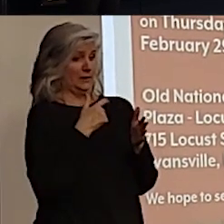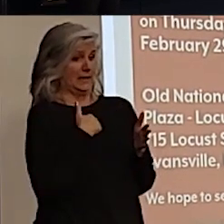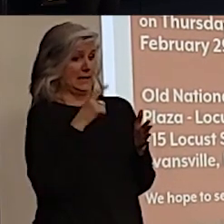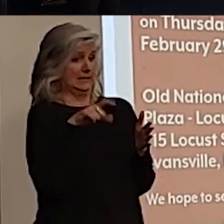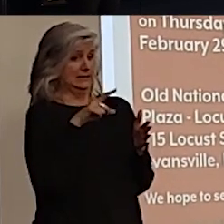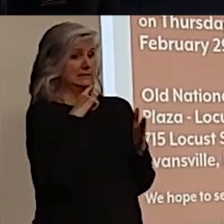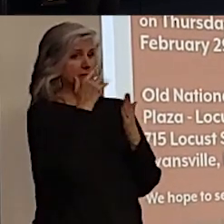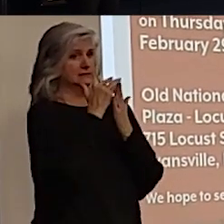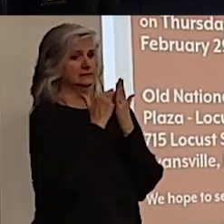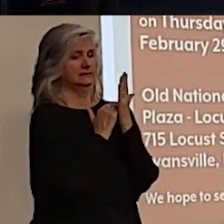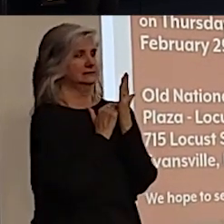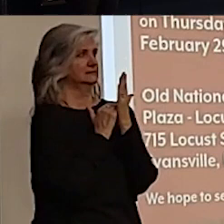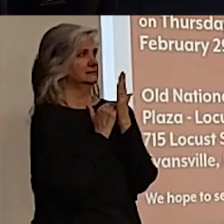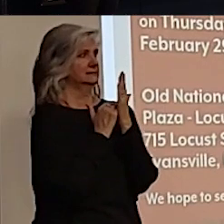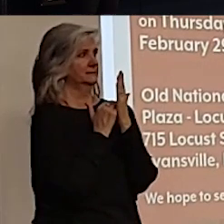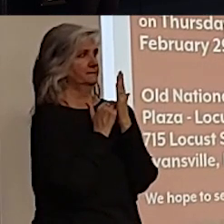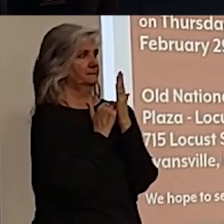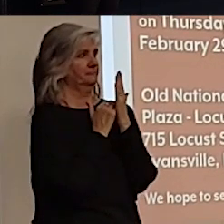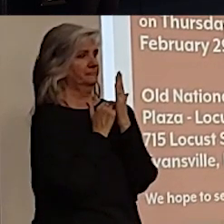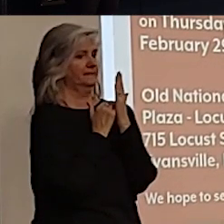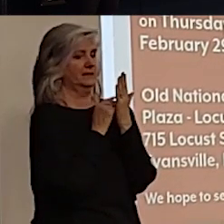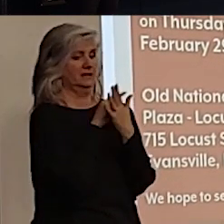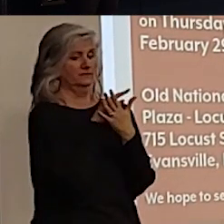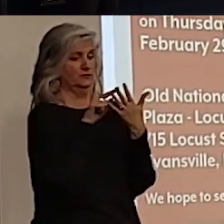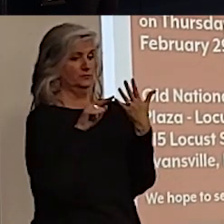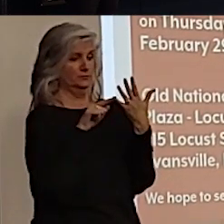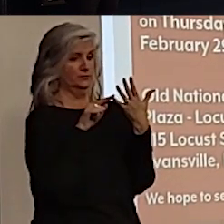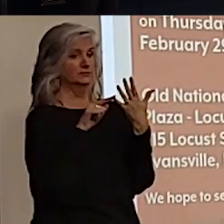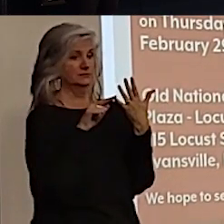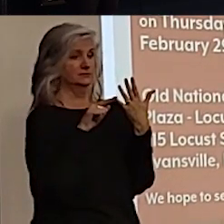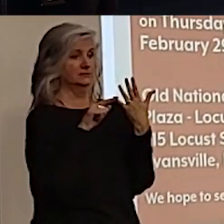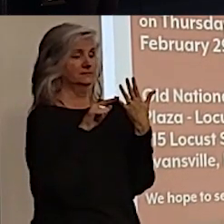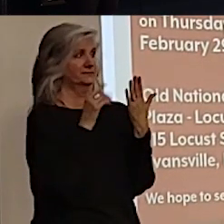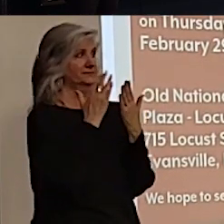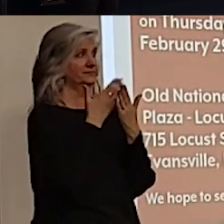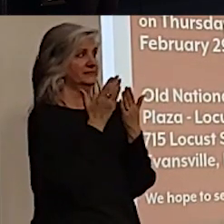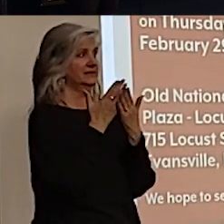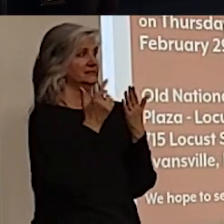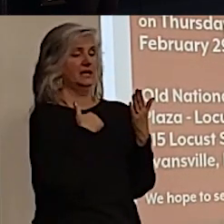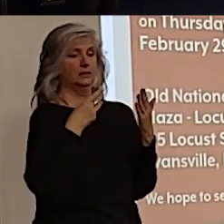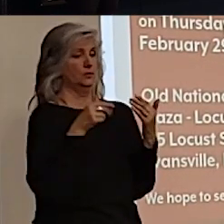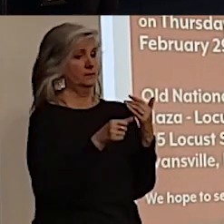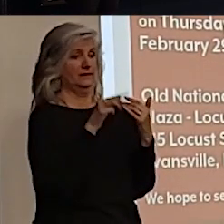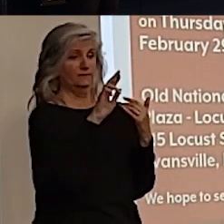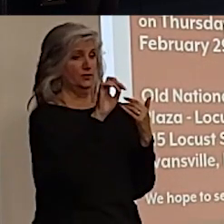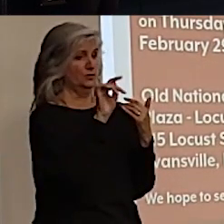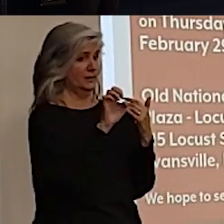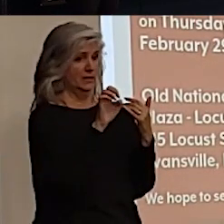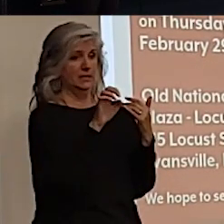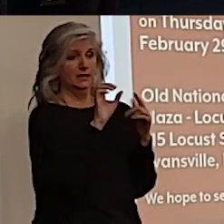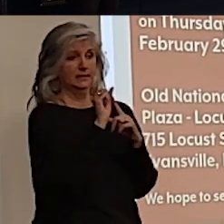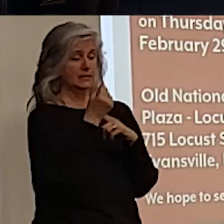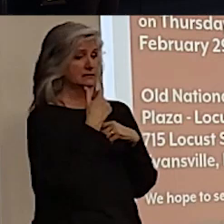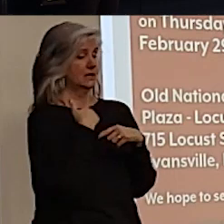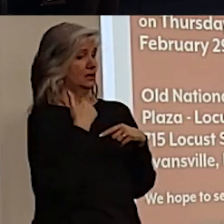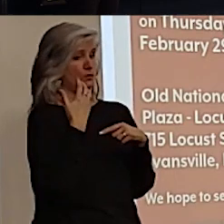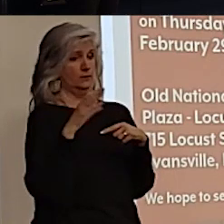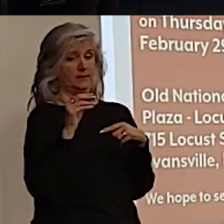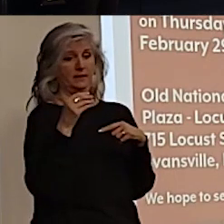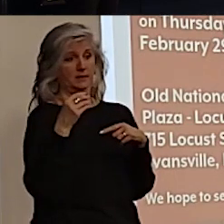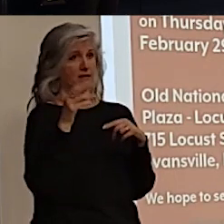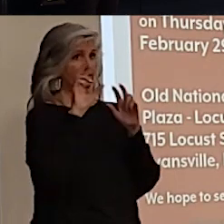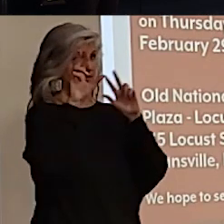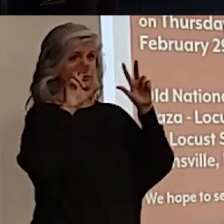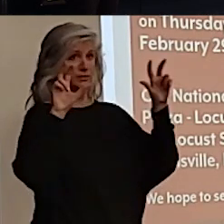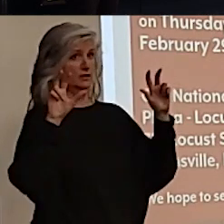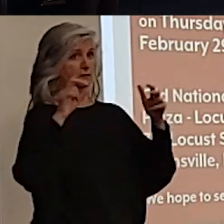is a list of those specific things. I don't want to pay for your rate case expense. I don't want to pay for your investor and